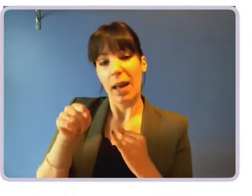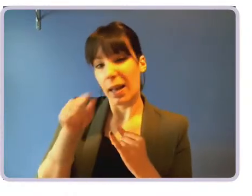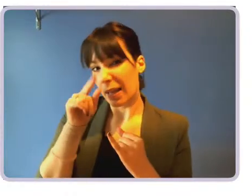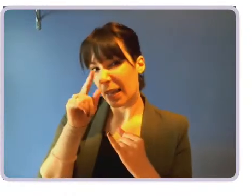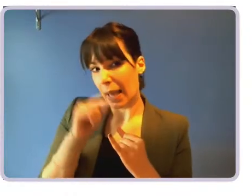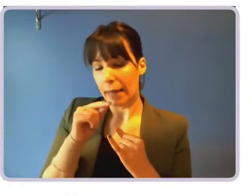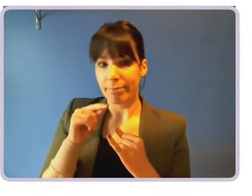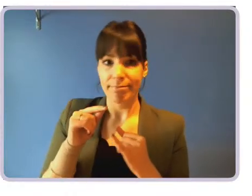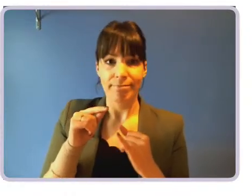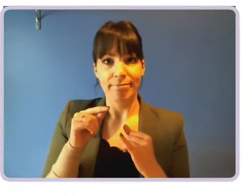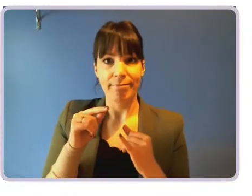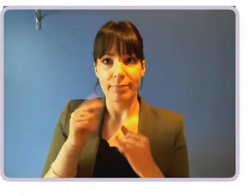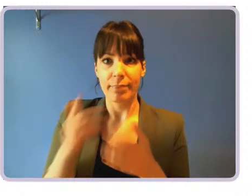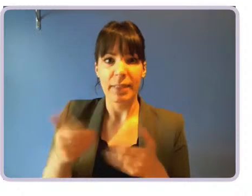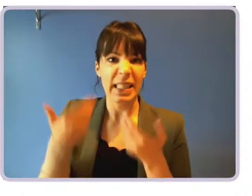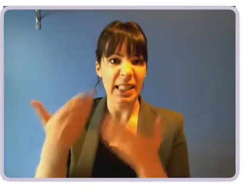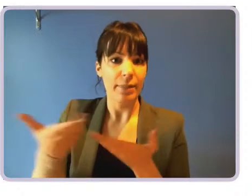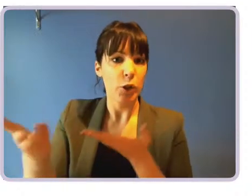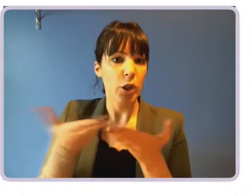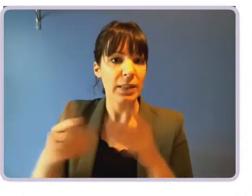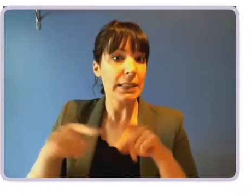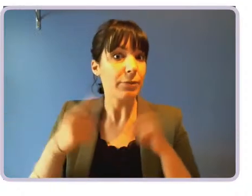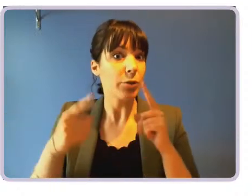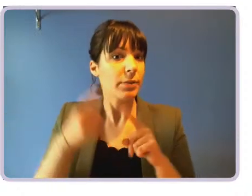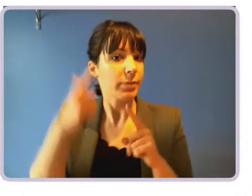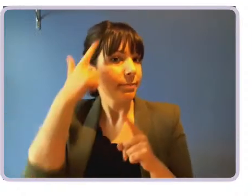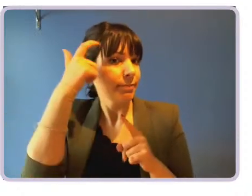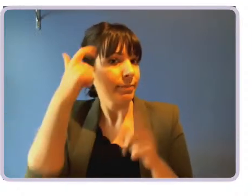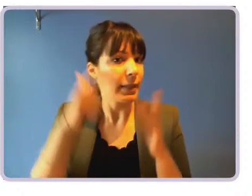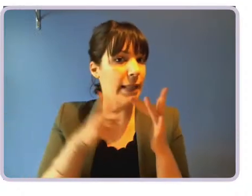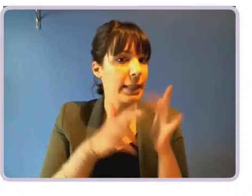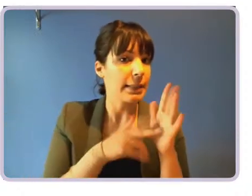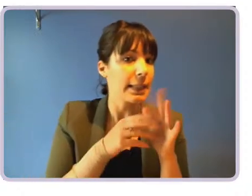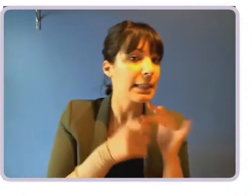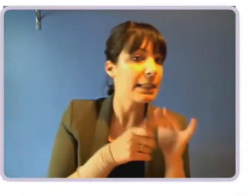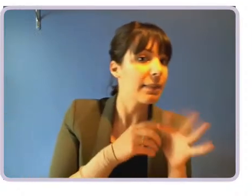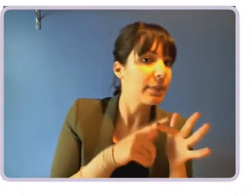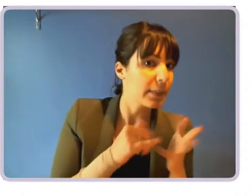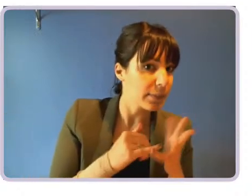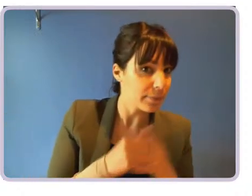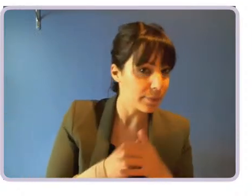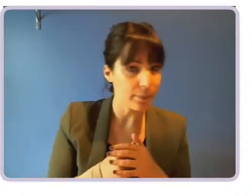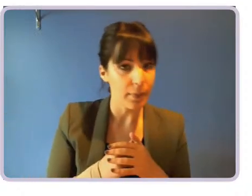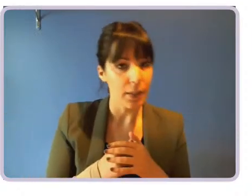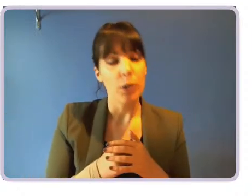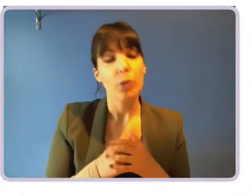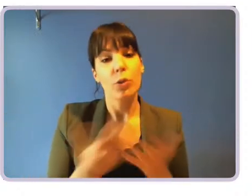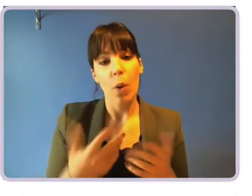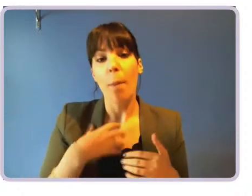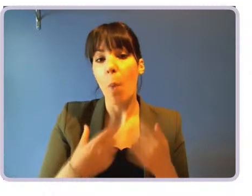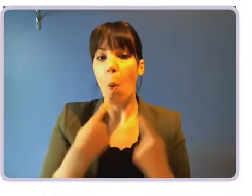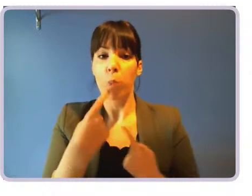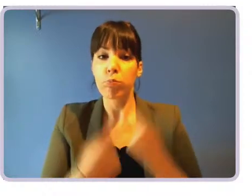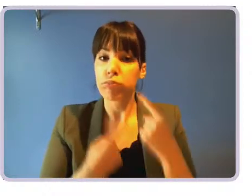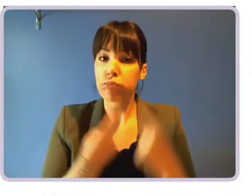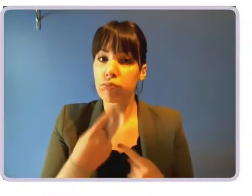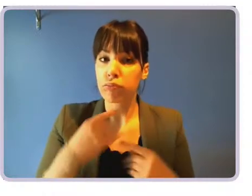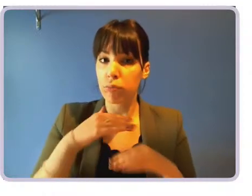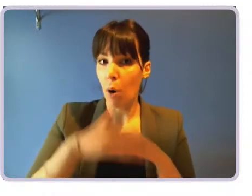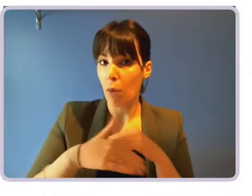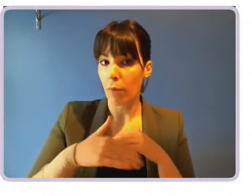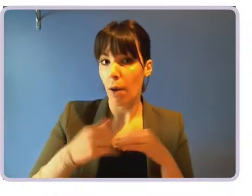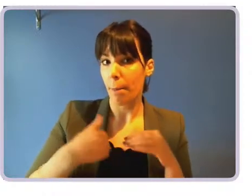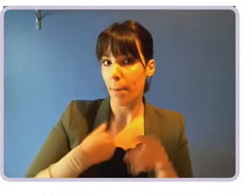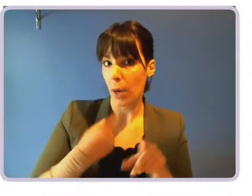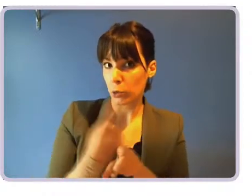So then just to go into a bit more detail about what we said, I need to be conscious